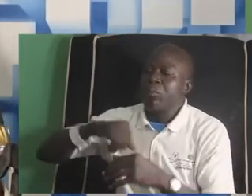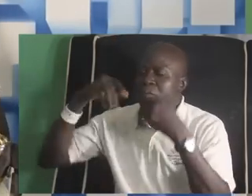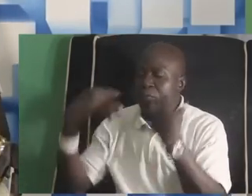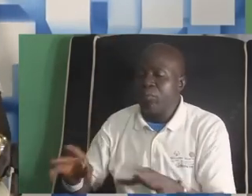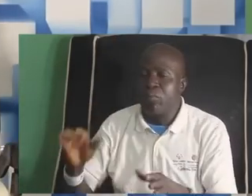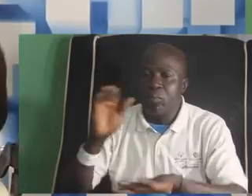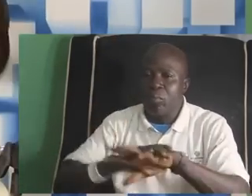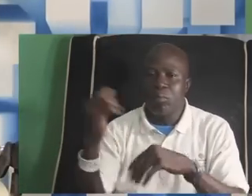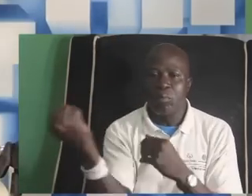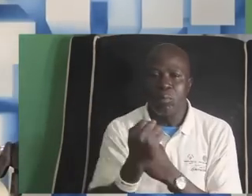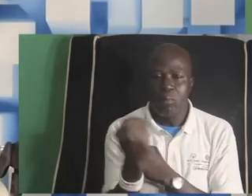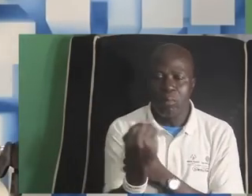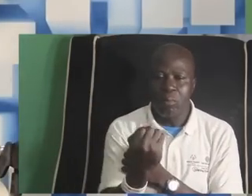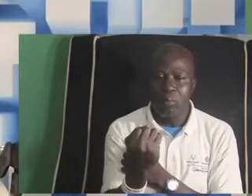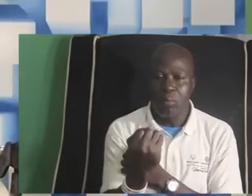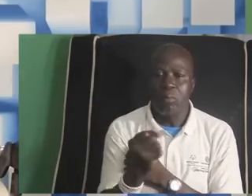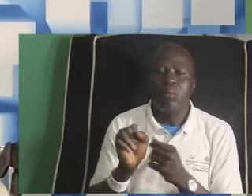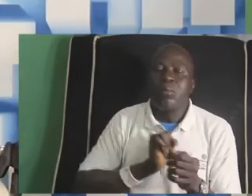Saturday.